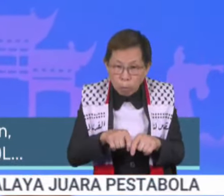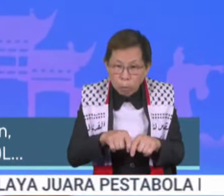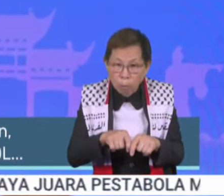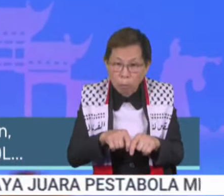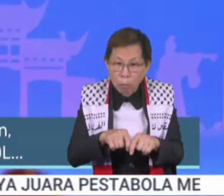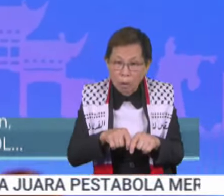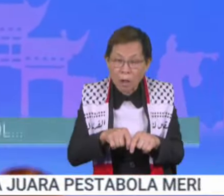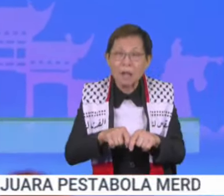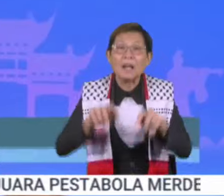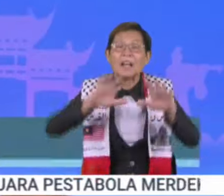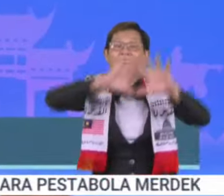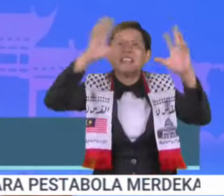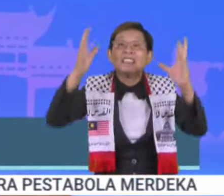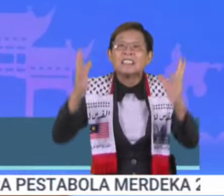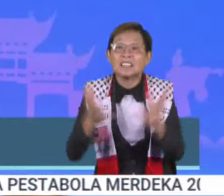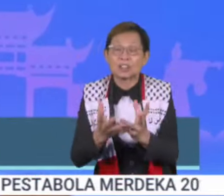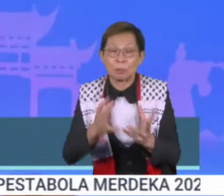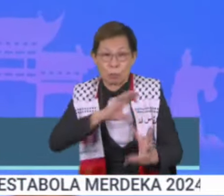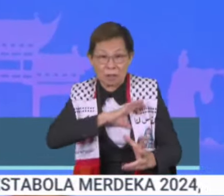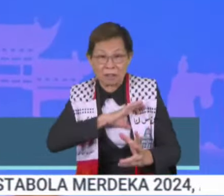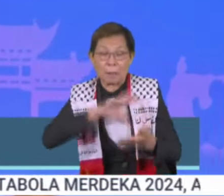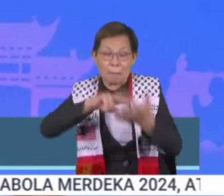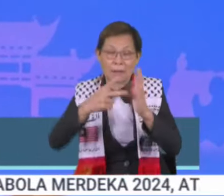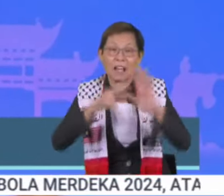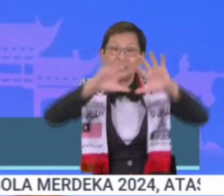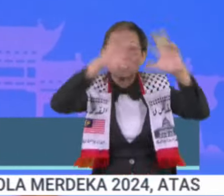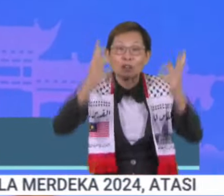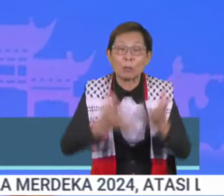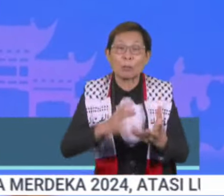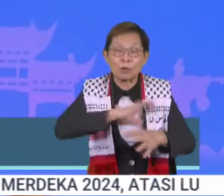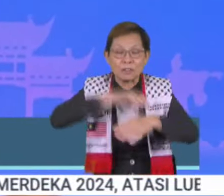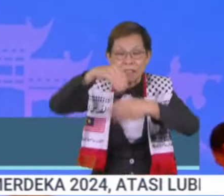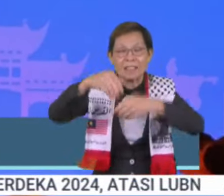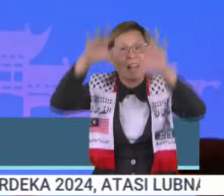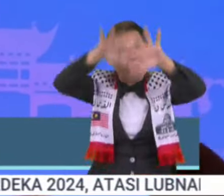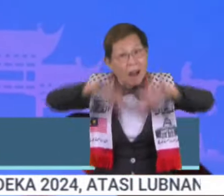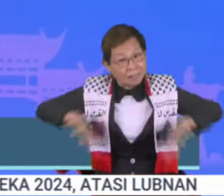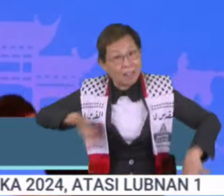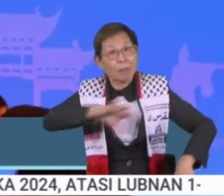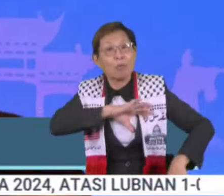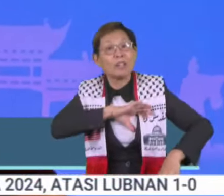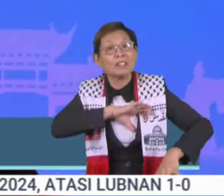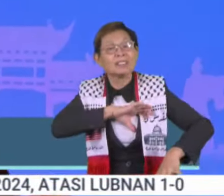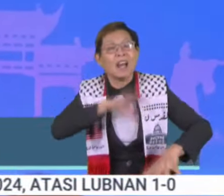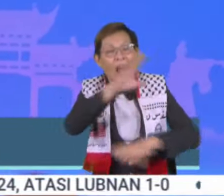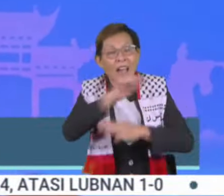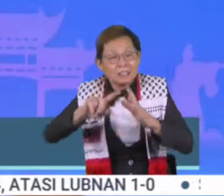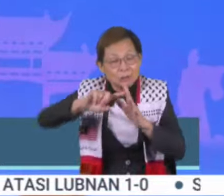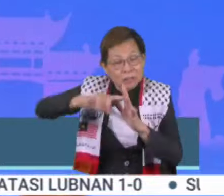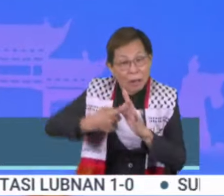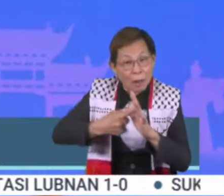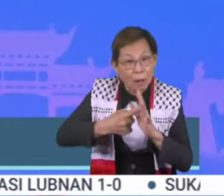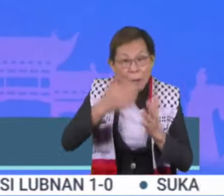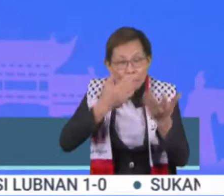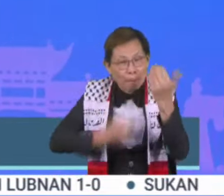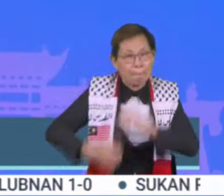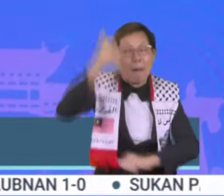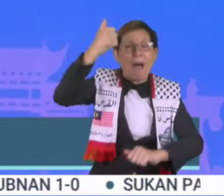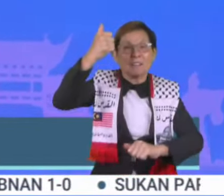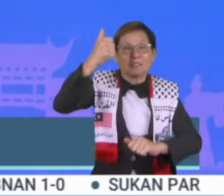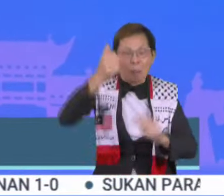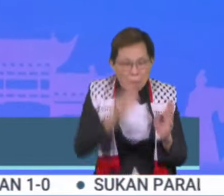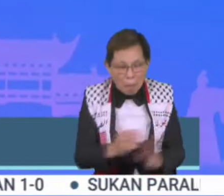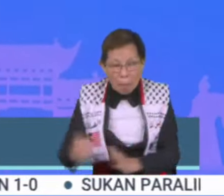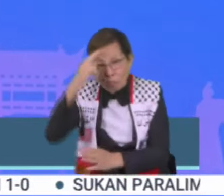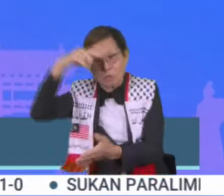ASEANAPOL, similar to Interpol in Asia, to develop and implement the most effective strategies